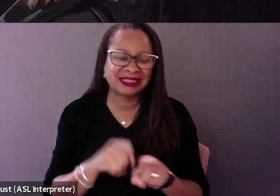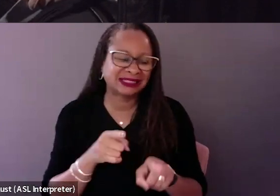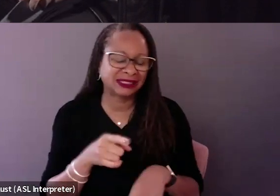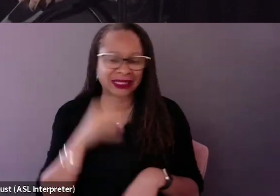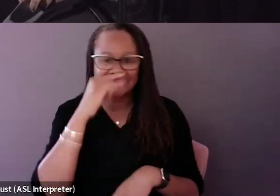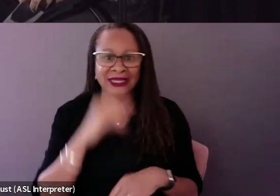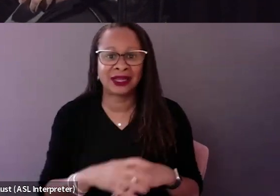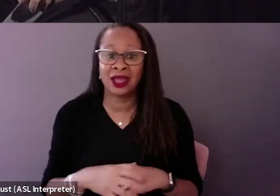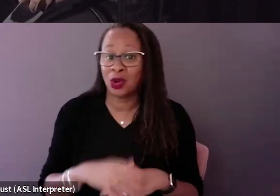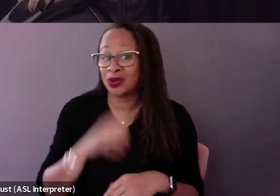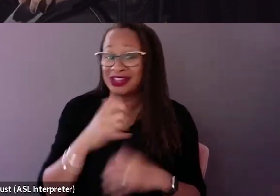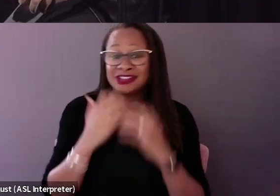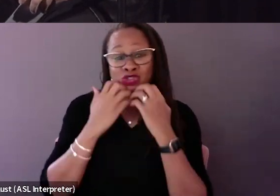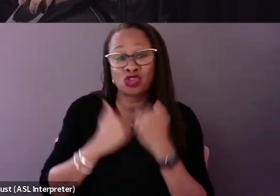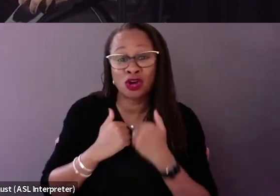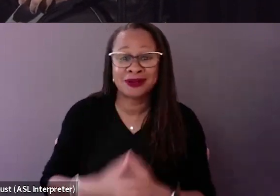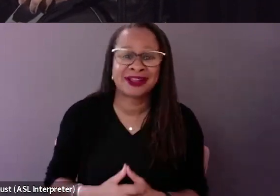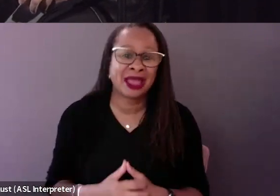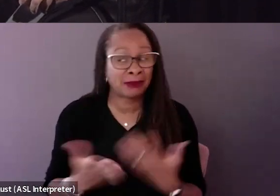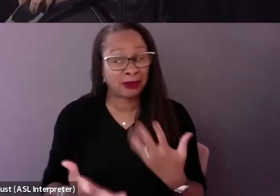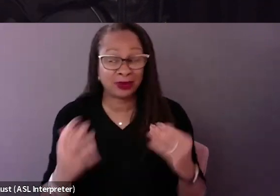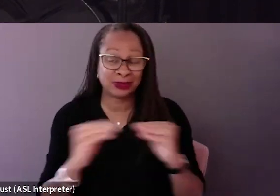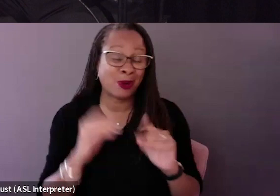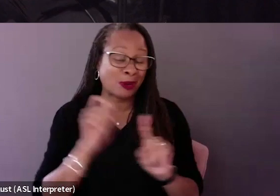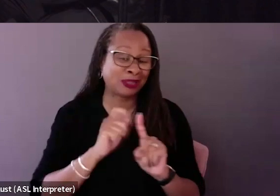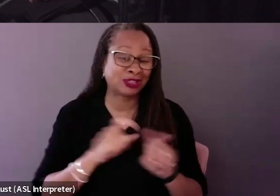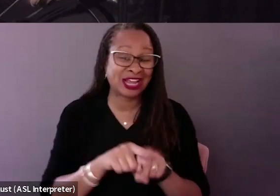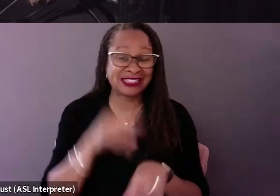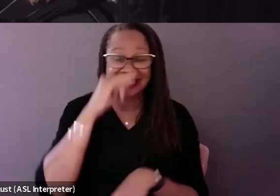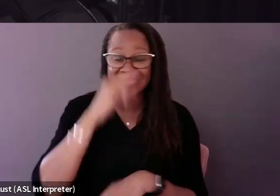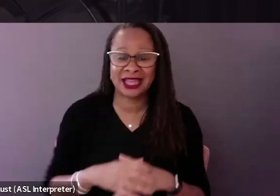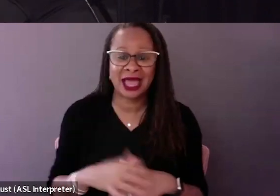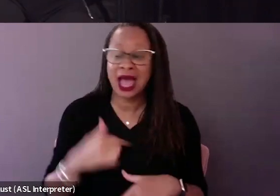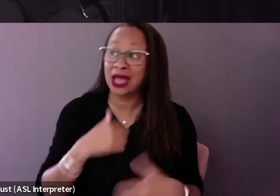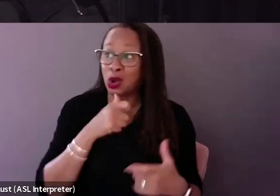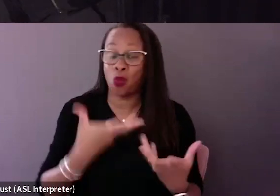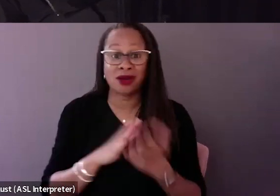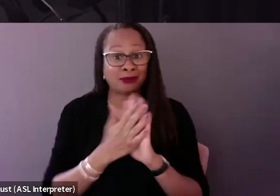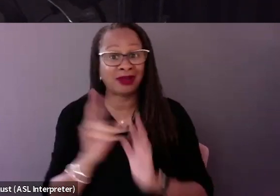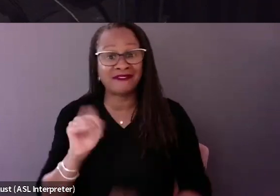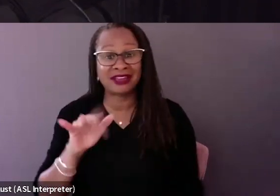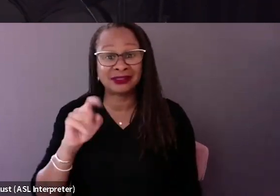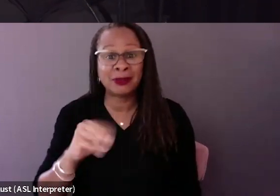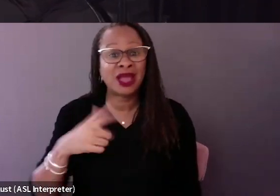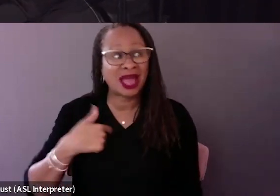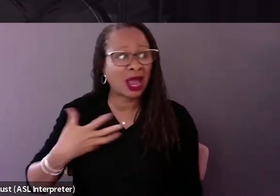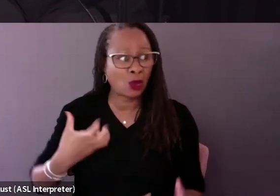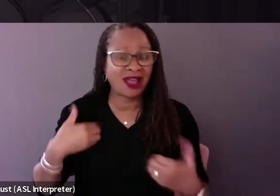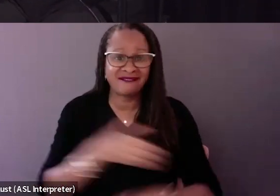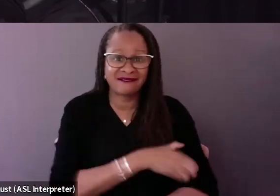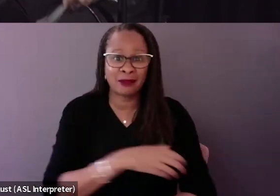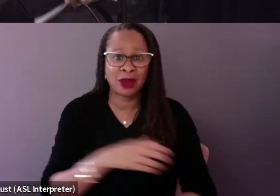damn charming, would have been picked on a lot more as a kid. It's like, I don't want to be the victim, and I want to have some power. When you're that